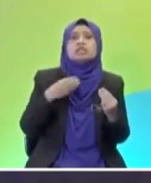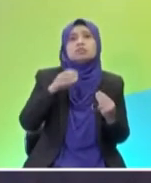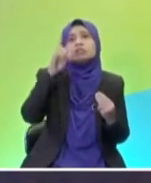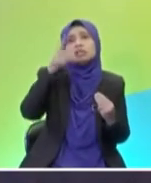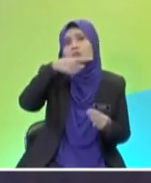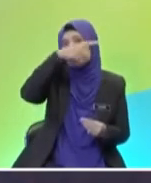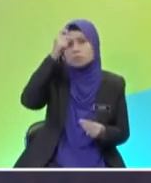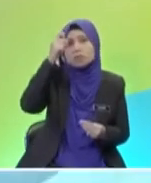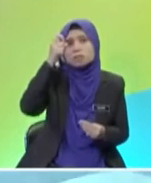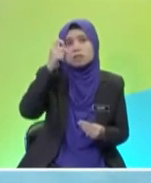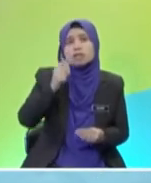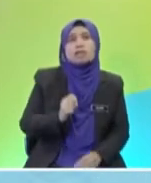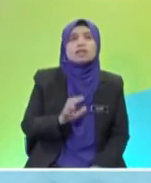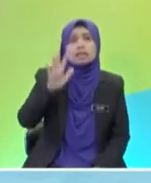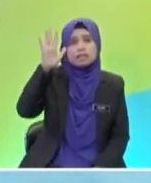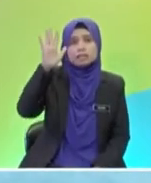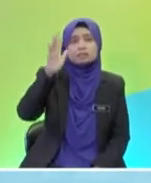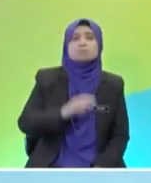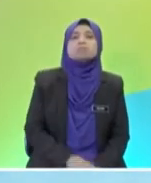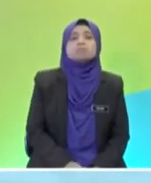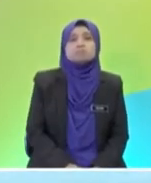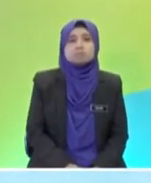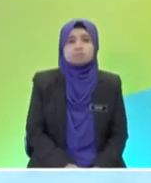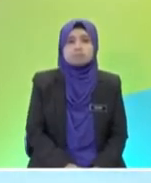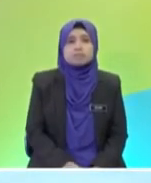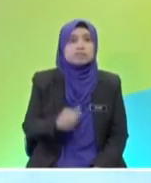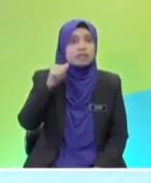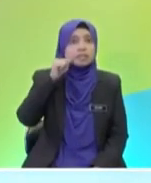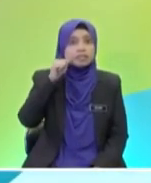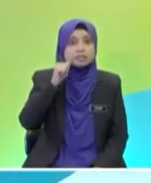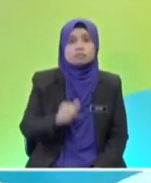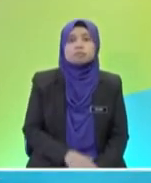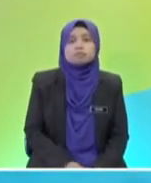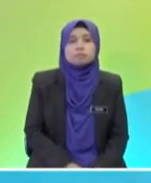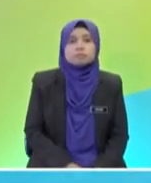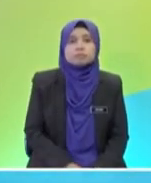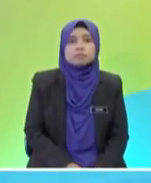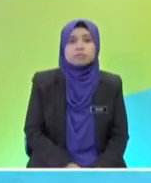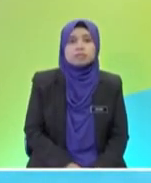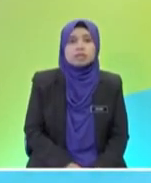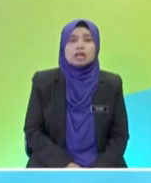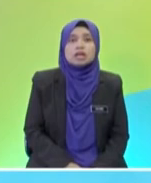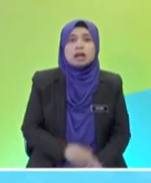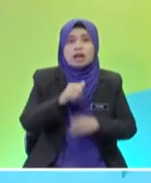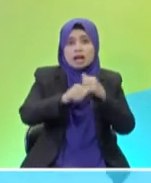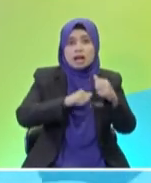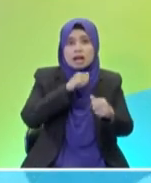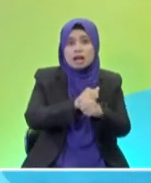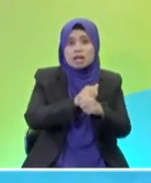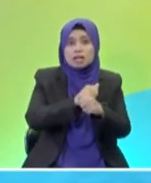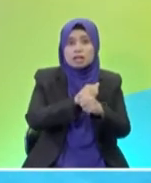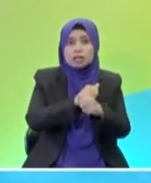factor? You can raise your hand. Okay, Arisha. Okay. Yes, Arisha. Natural disasters.